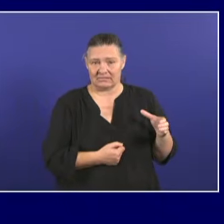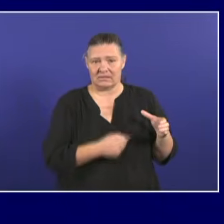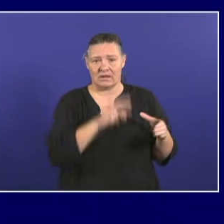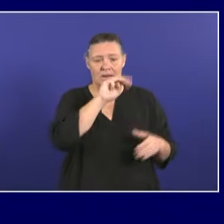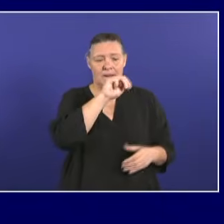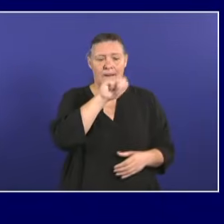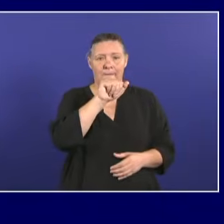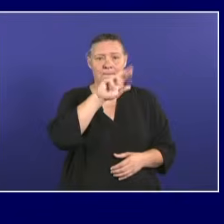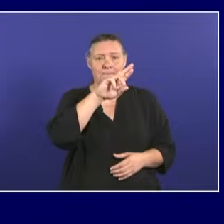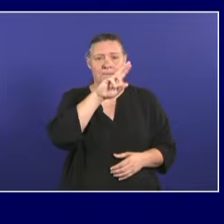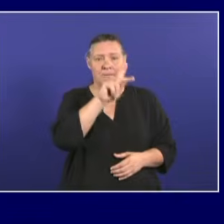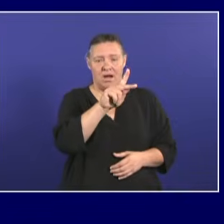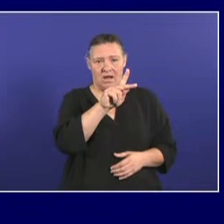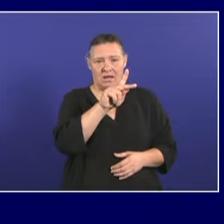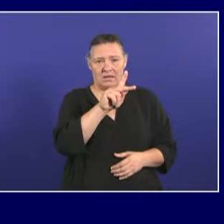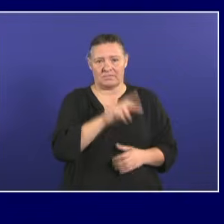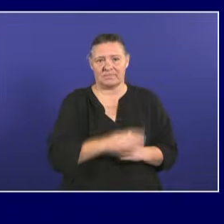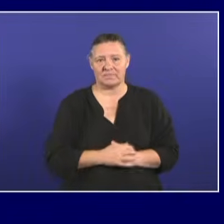Mark Burke.